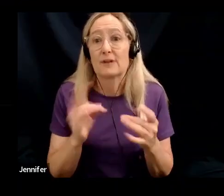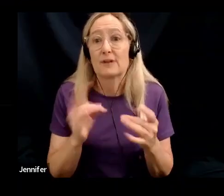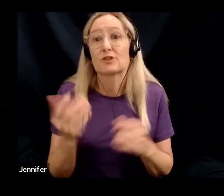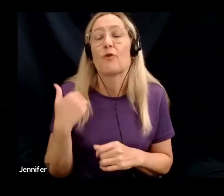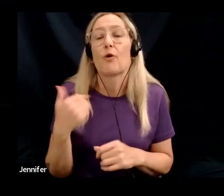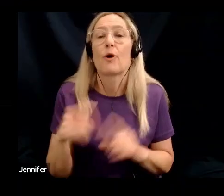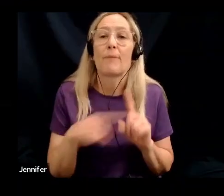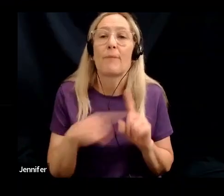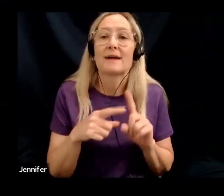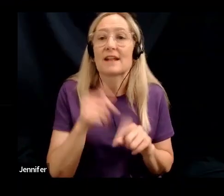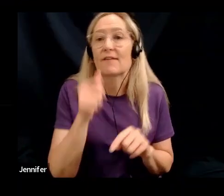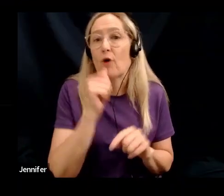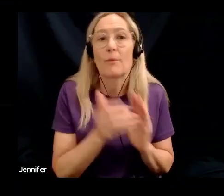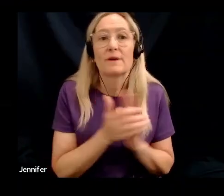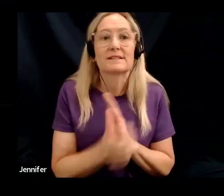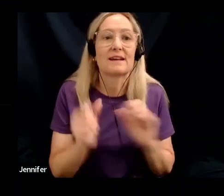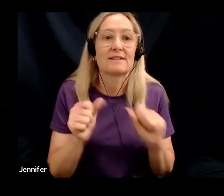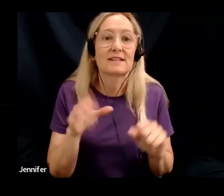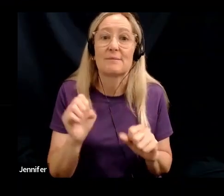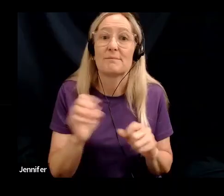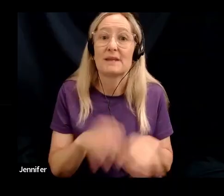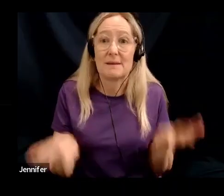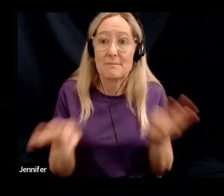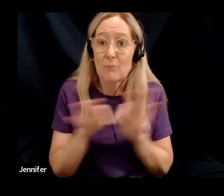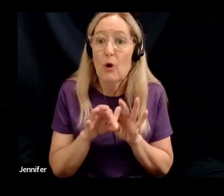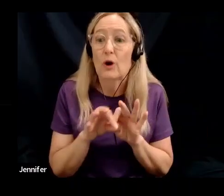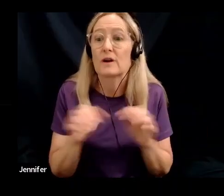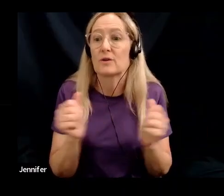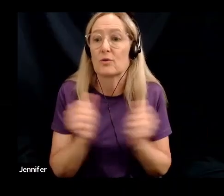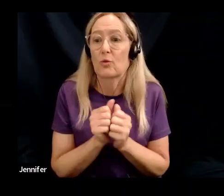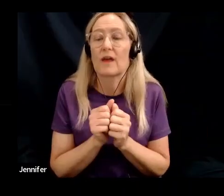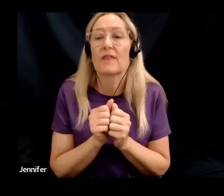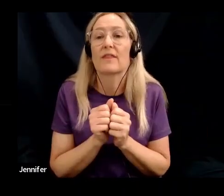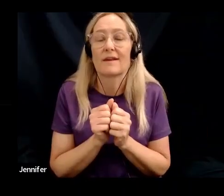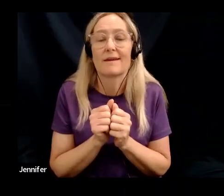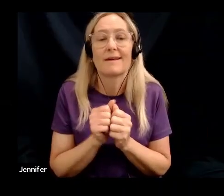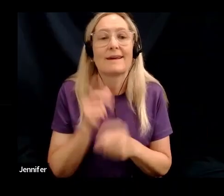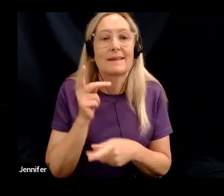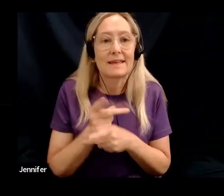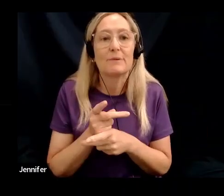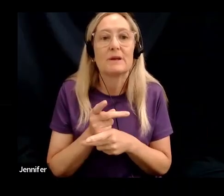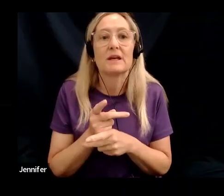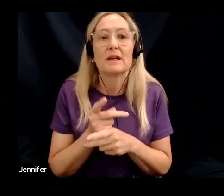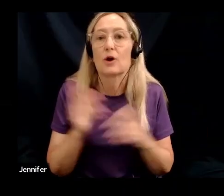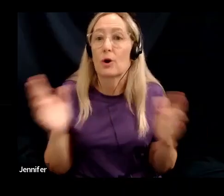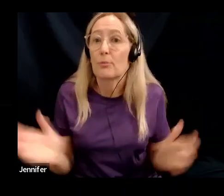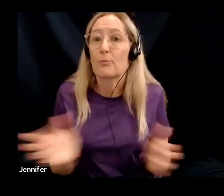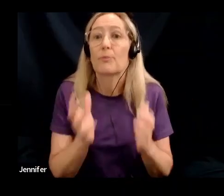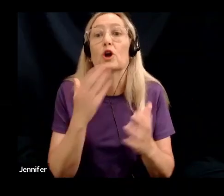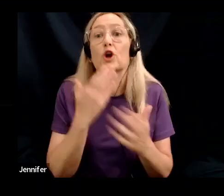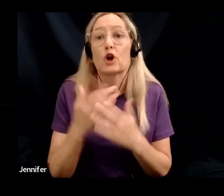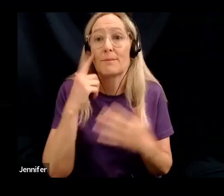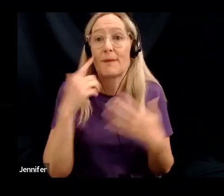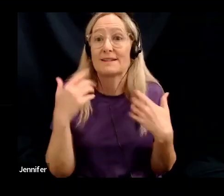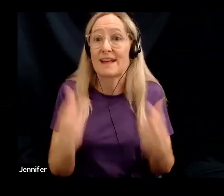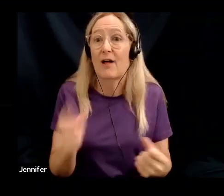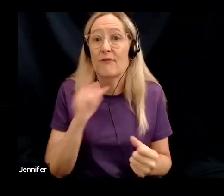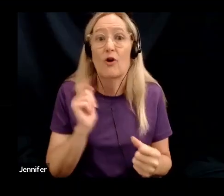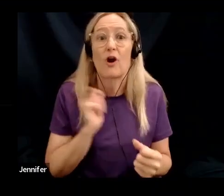coping skills can be really important in terms of maintaining or promoting good mental health for